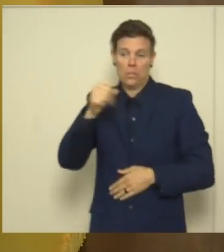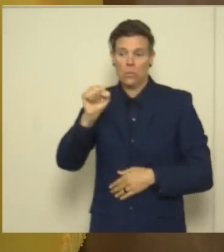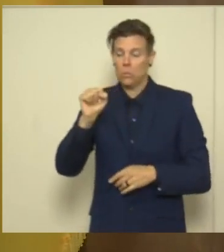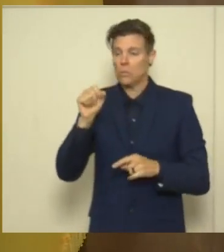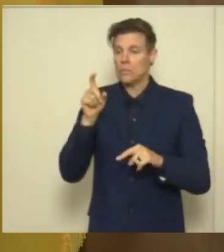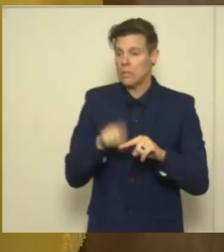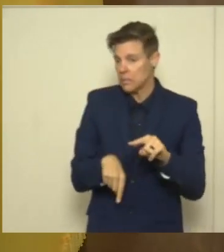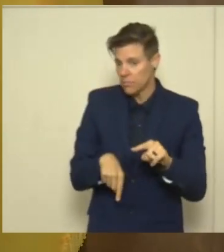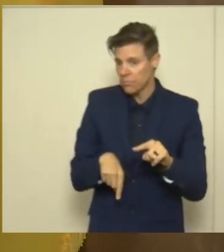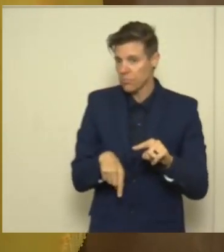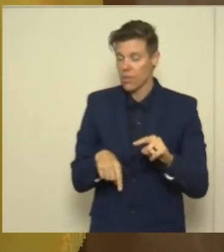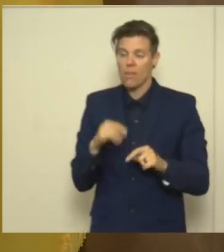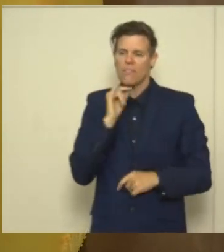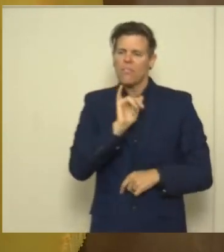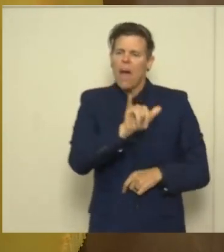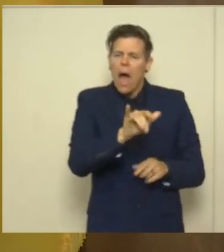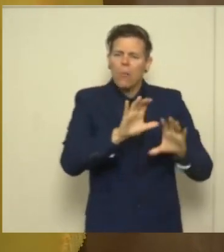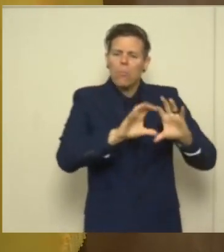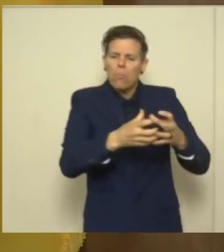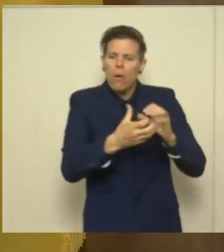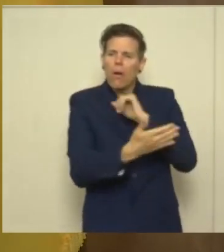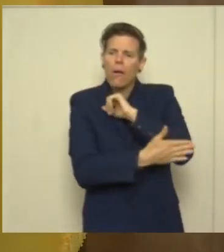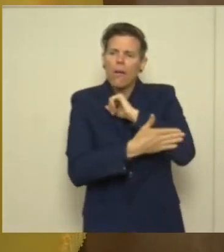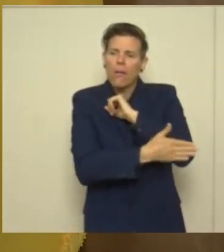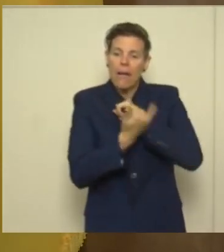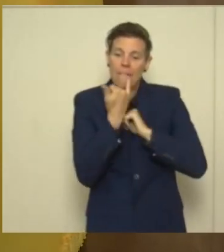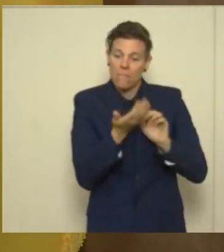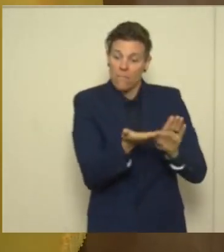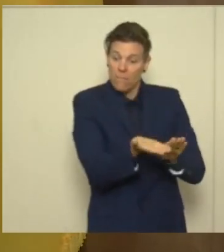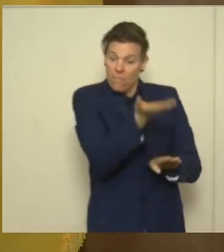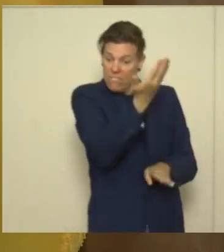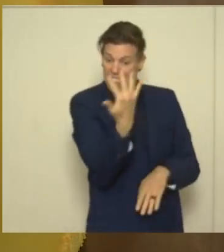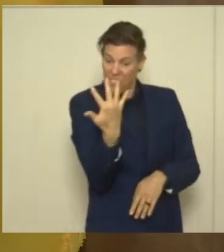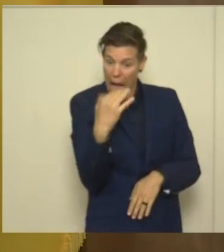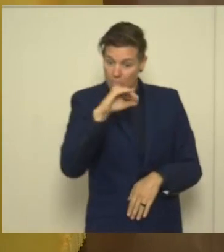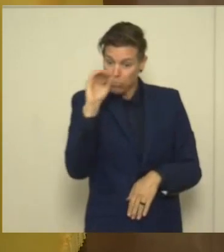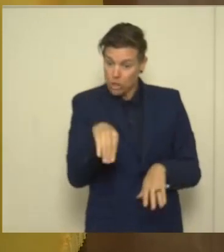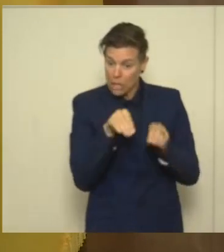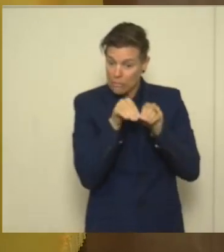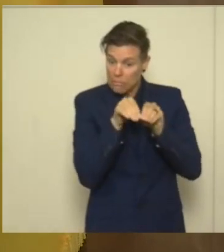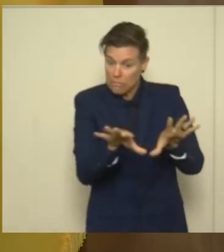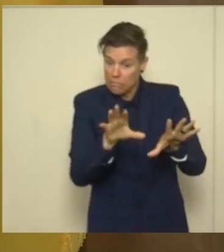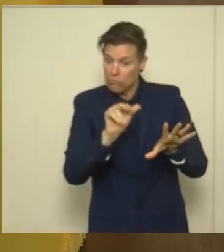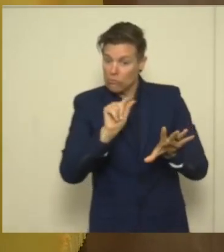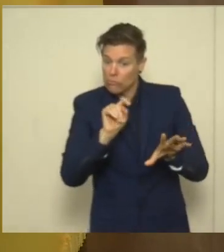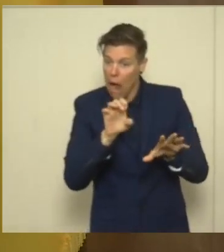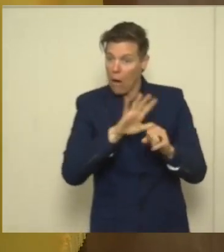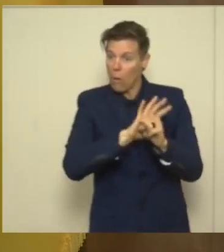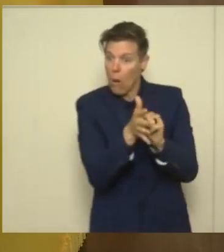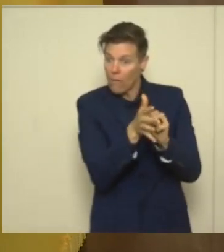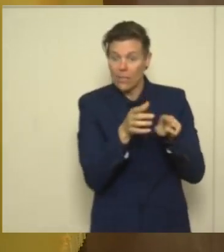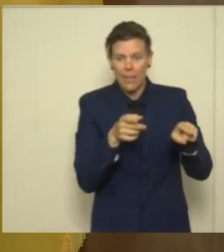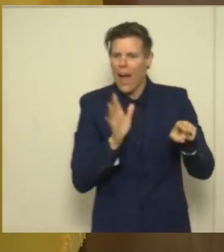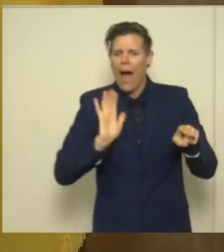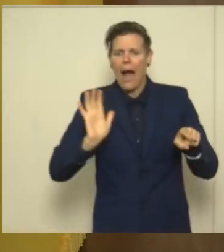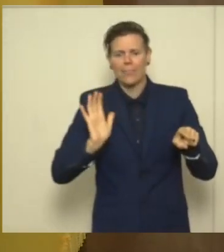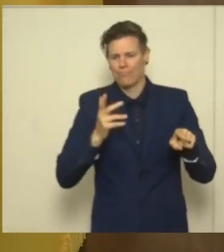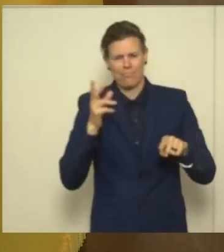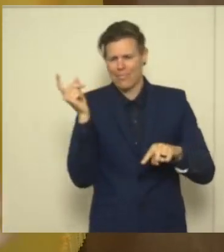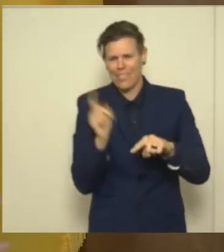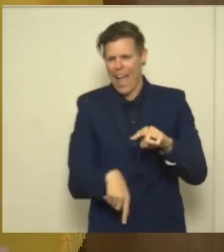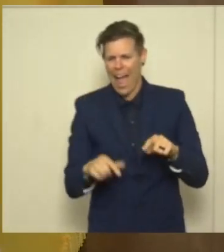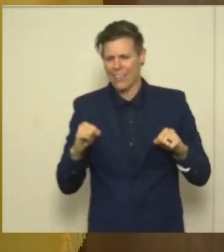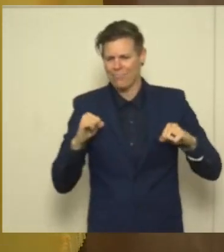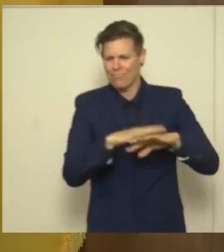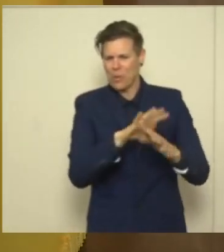5%, you cannot go to school in those counties at all. And also, if you want to be treated like public education, it has